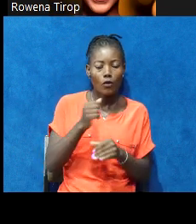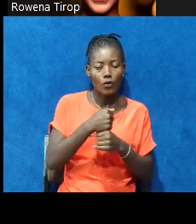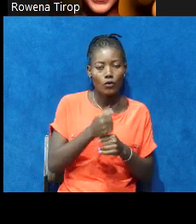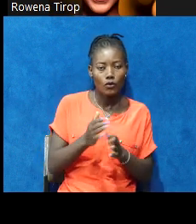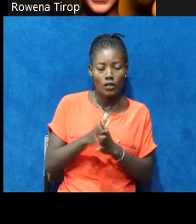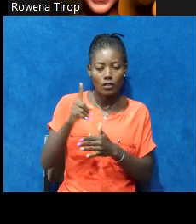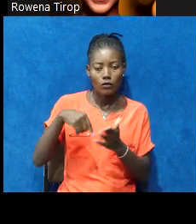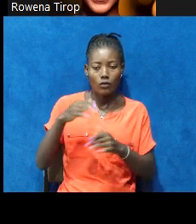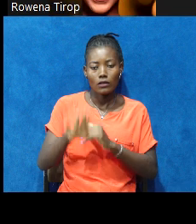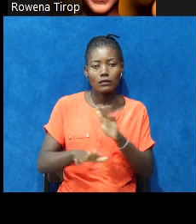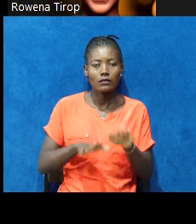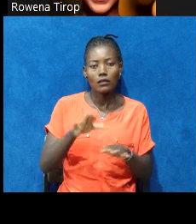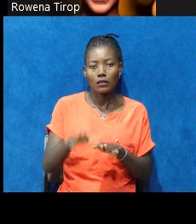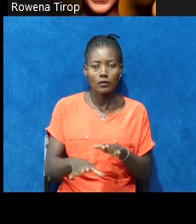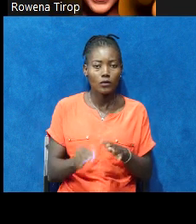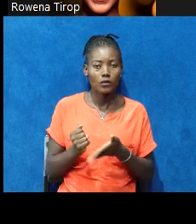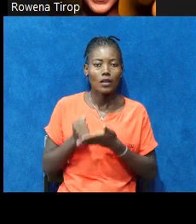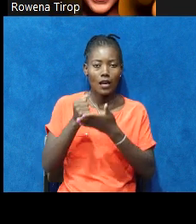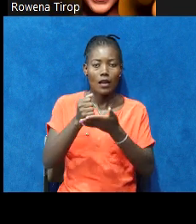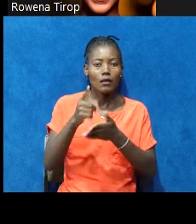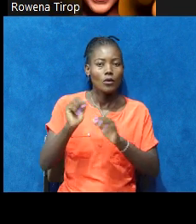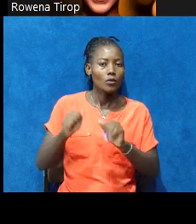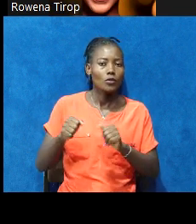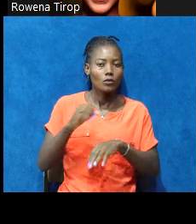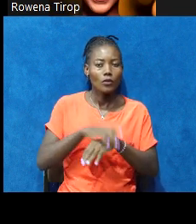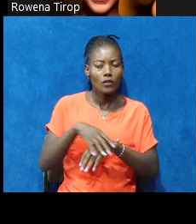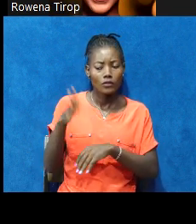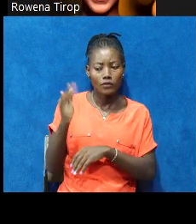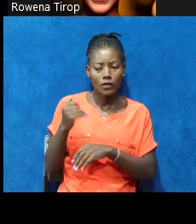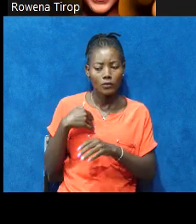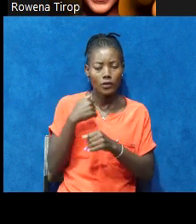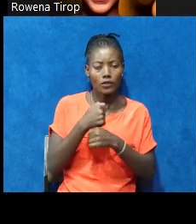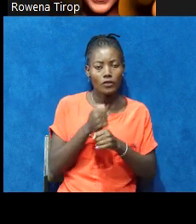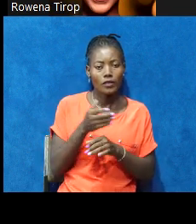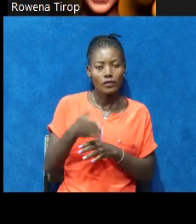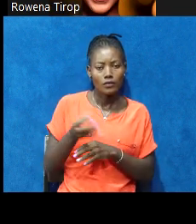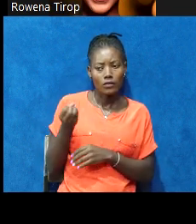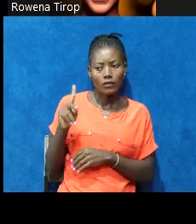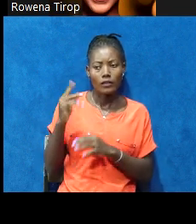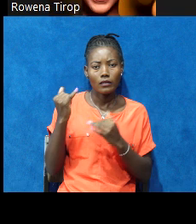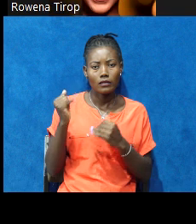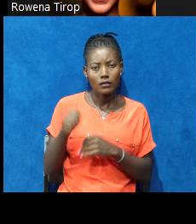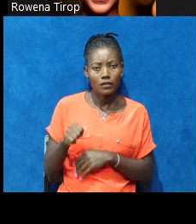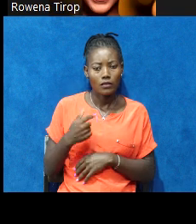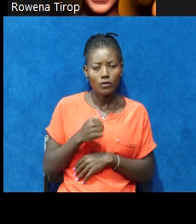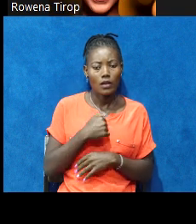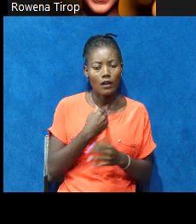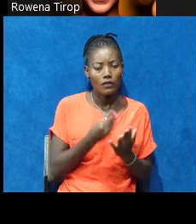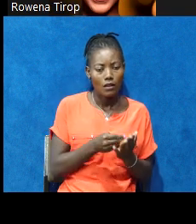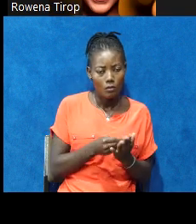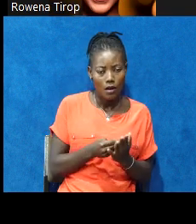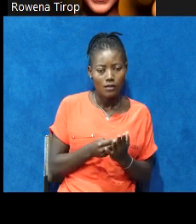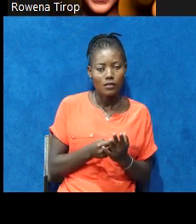next steps you'll take. We'll help you find your why. Why are you doing this? It's not, okay, yes, there's the money